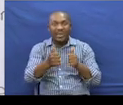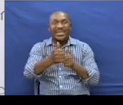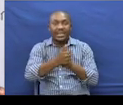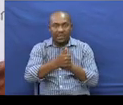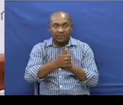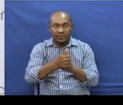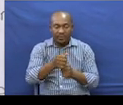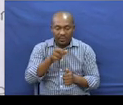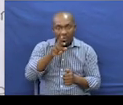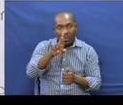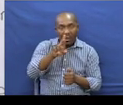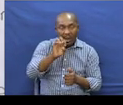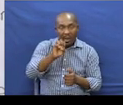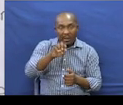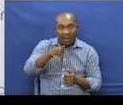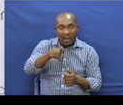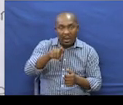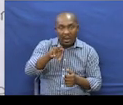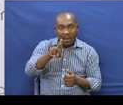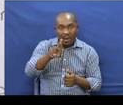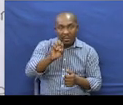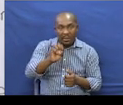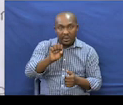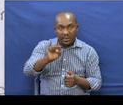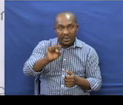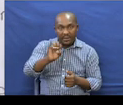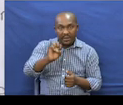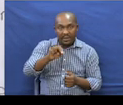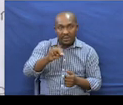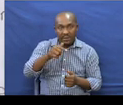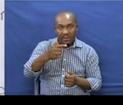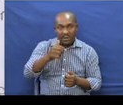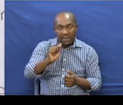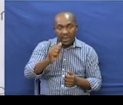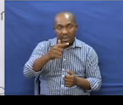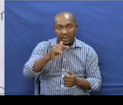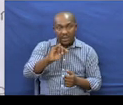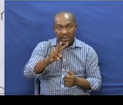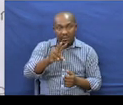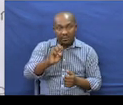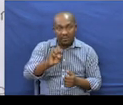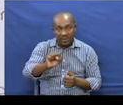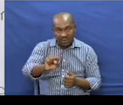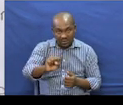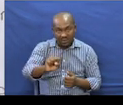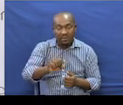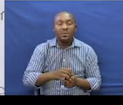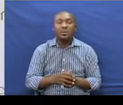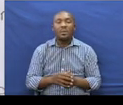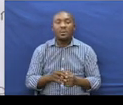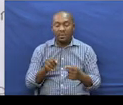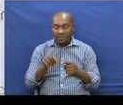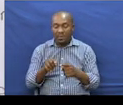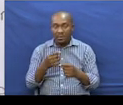This type of democracy, because of operating through the chosen or elected representatives, it is